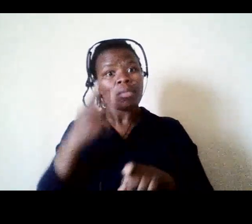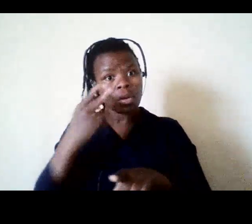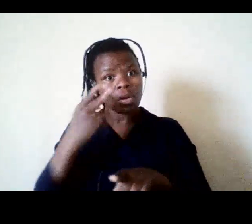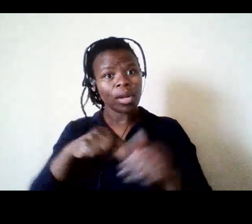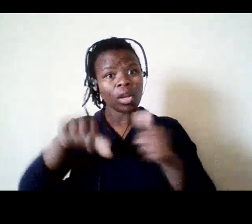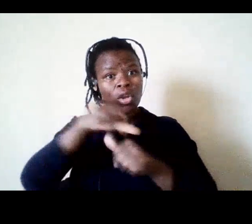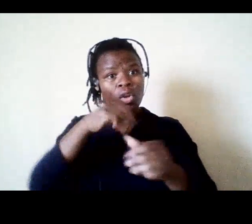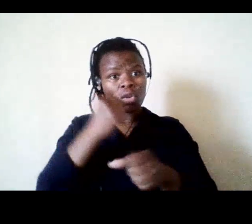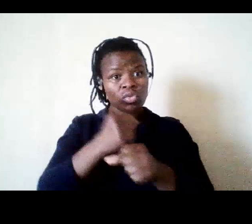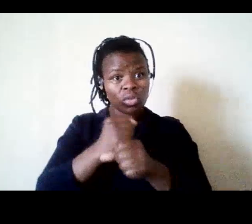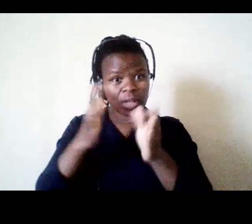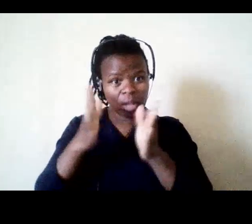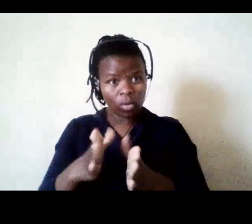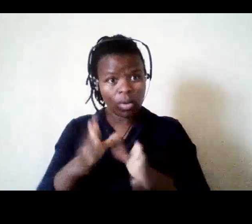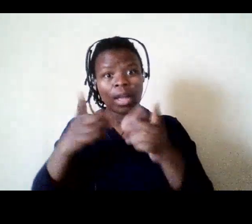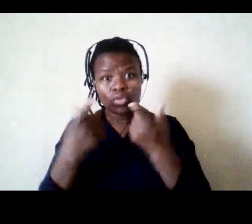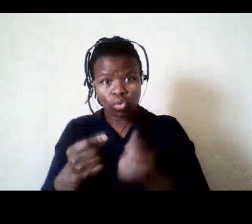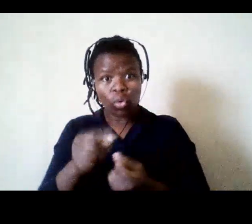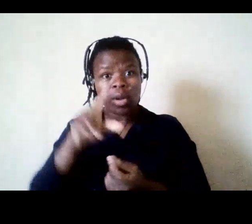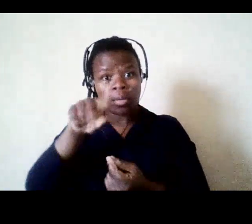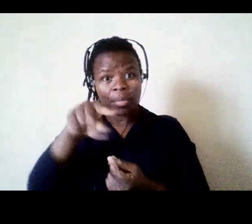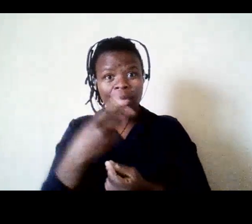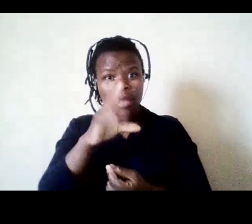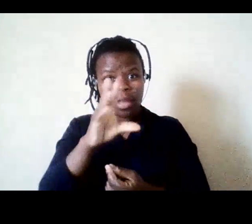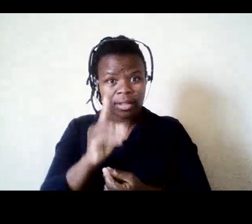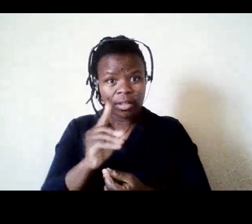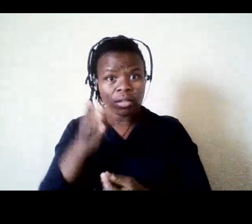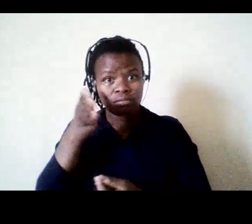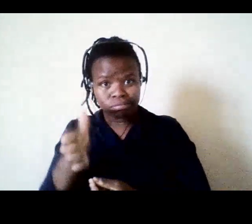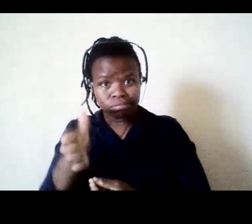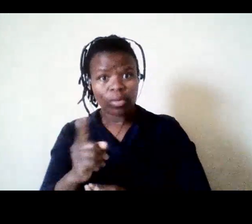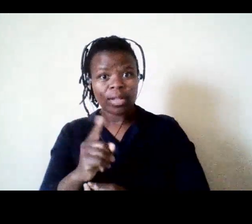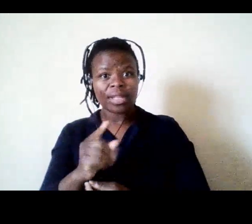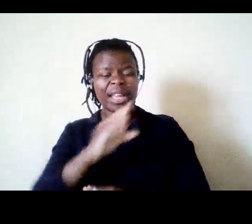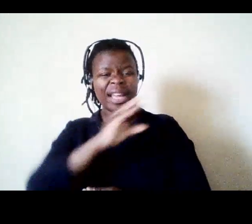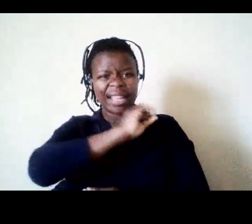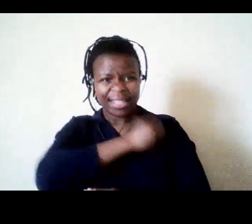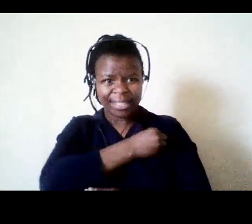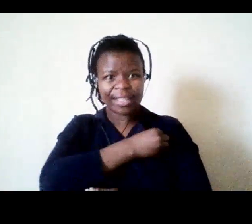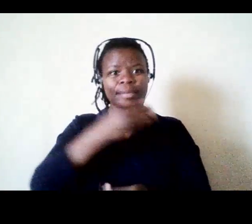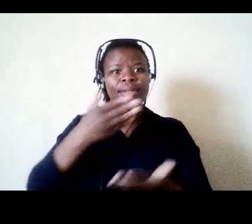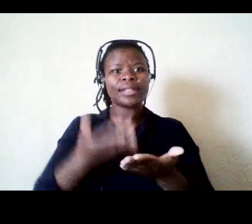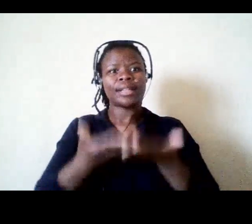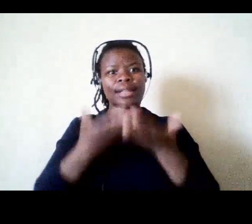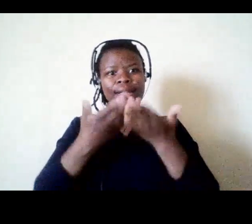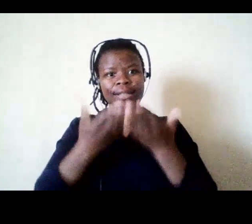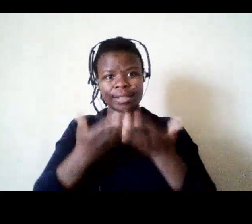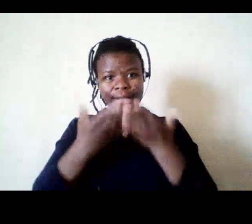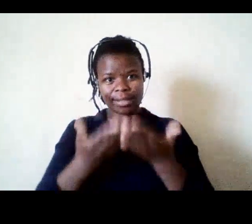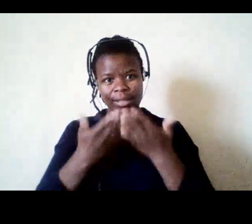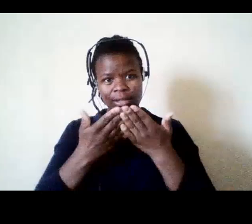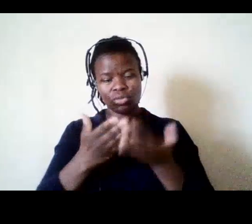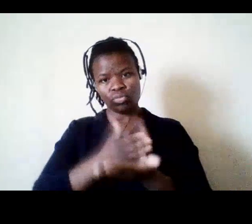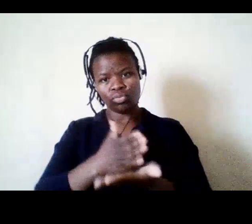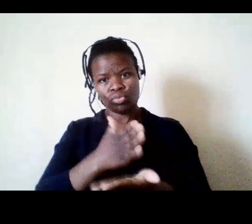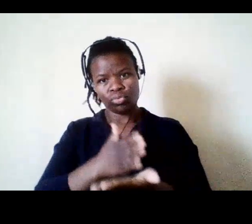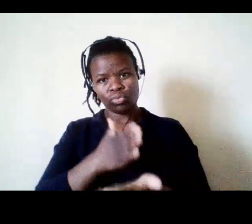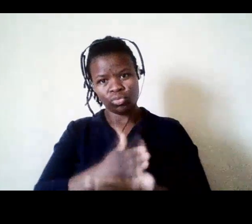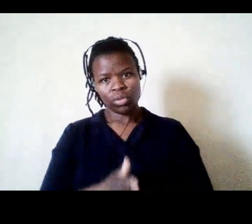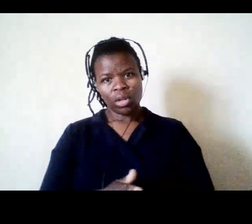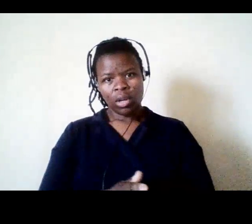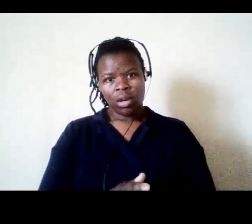in disability studies, because they mostly tell us that it's not really something that is factored in the curriculum. Yeah. Yeah.